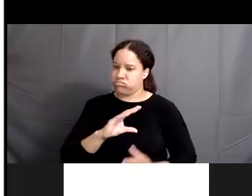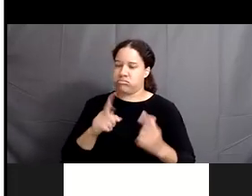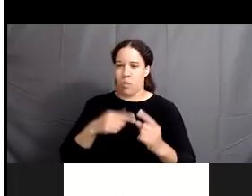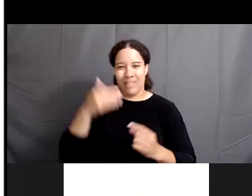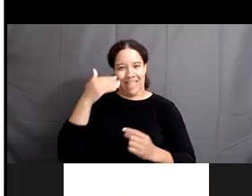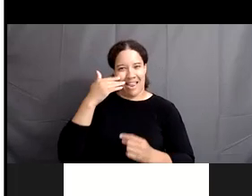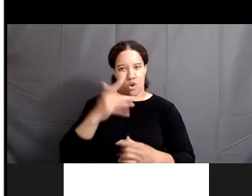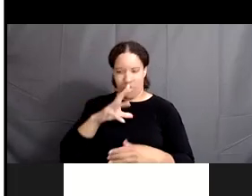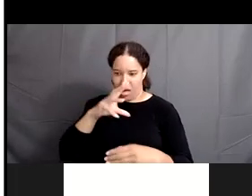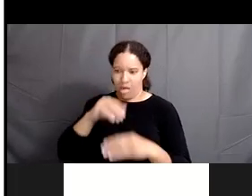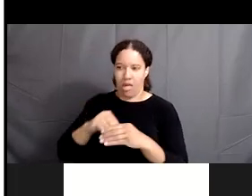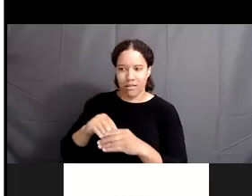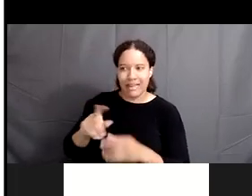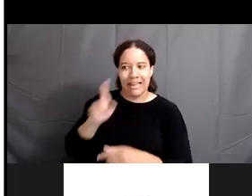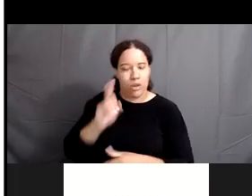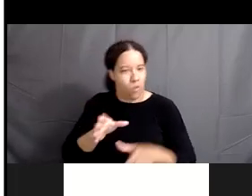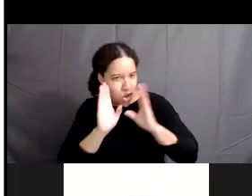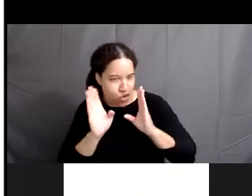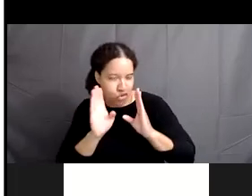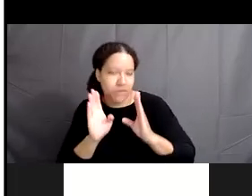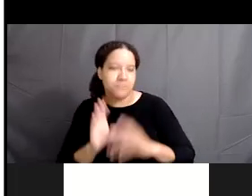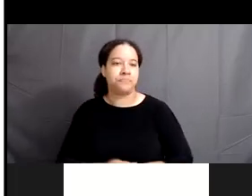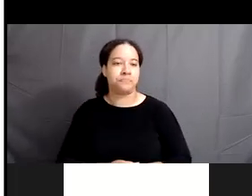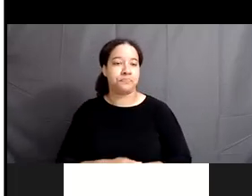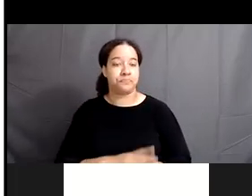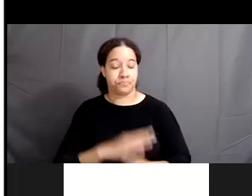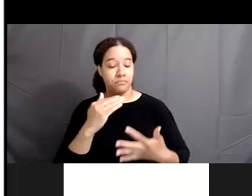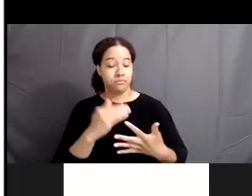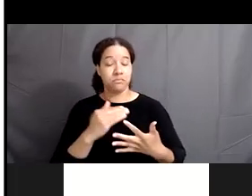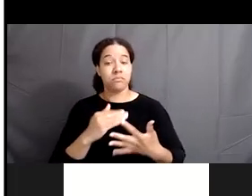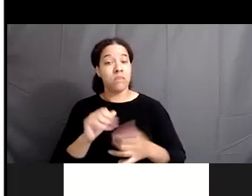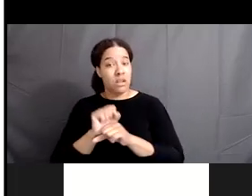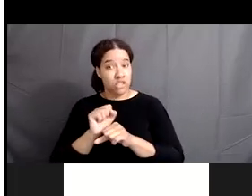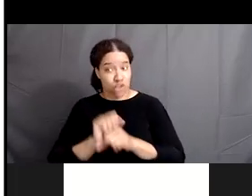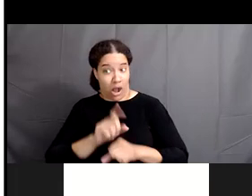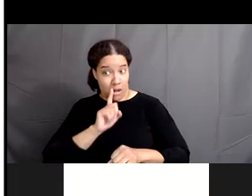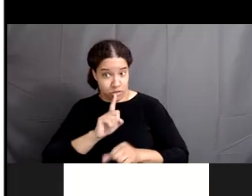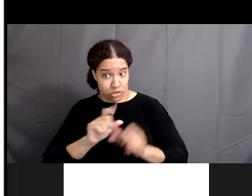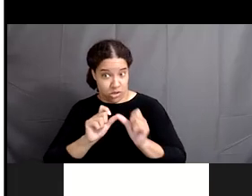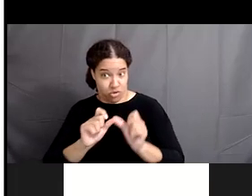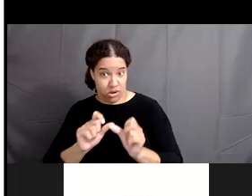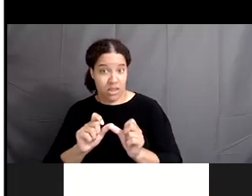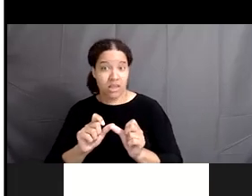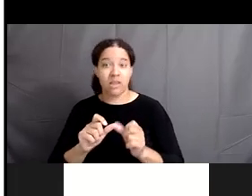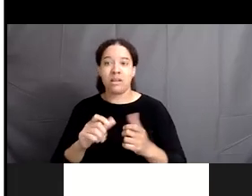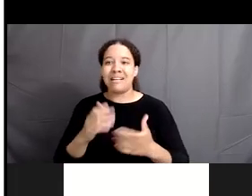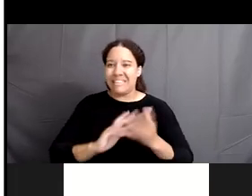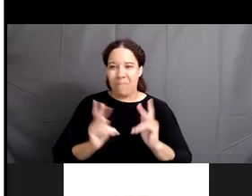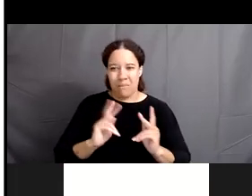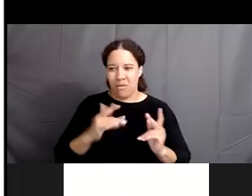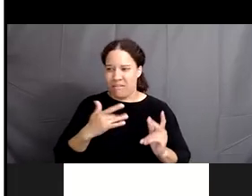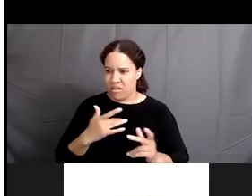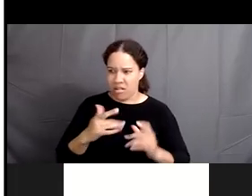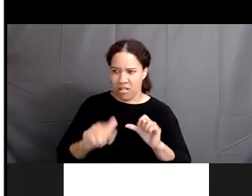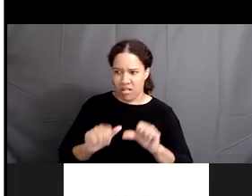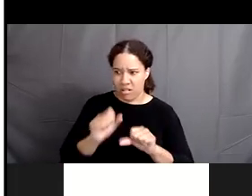security. If you are an owner of the enterprise, you're not fearing day to day if you're going to make a mistake and it's going to result in you losing your job.